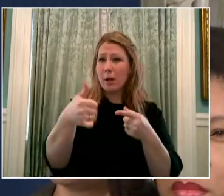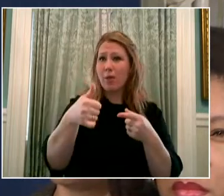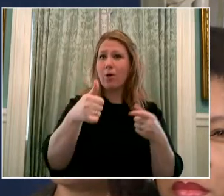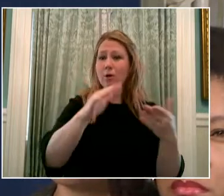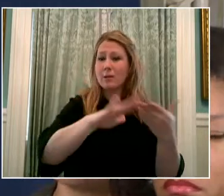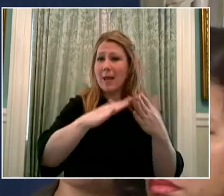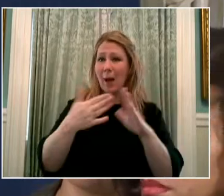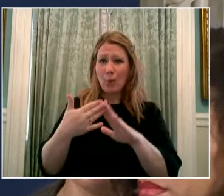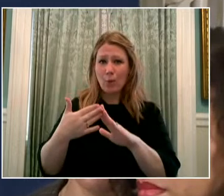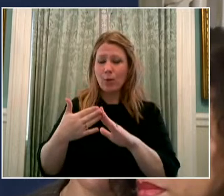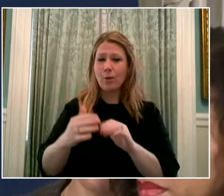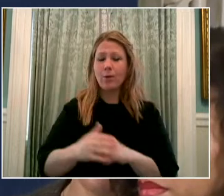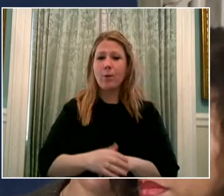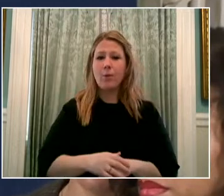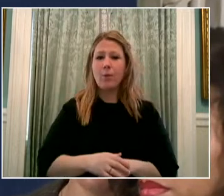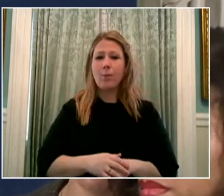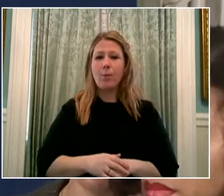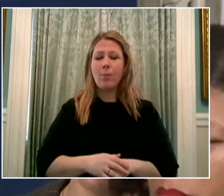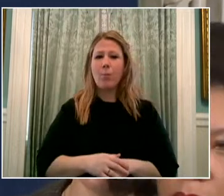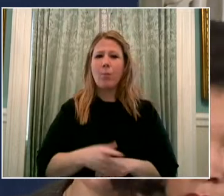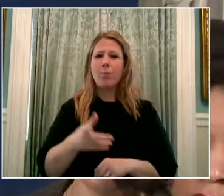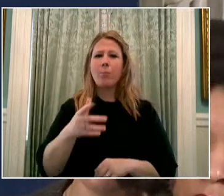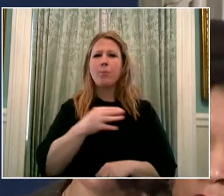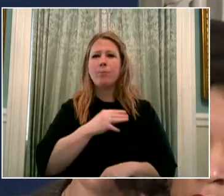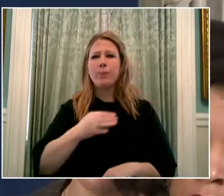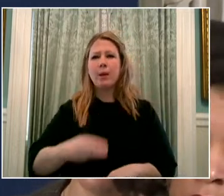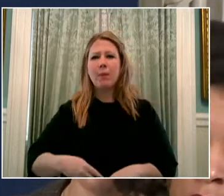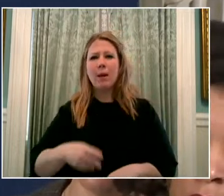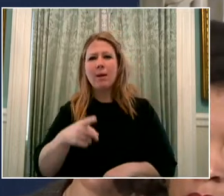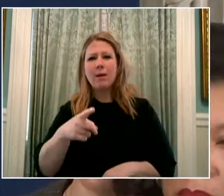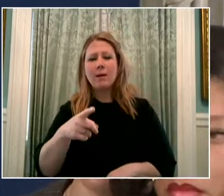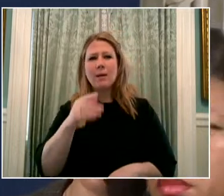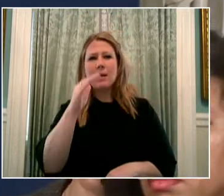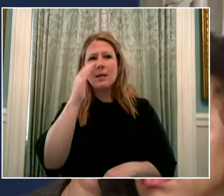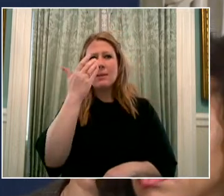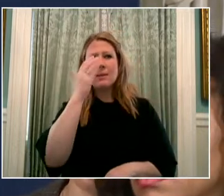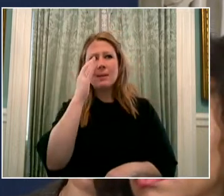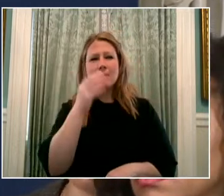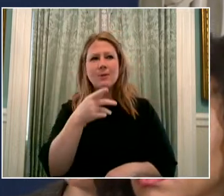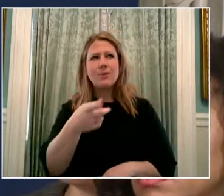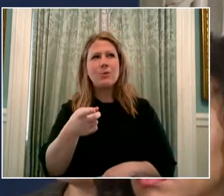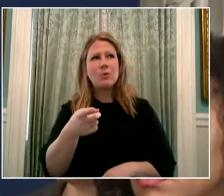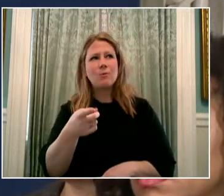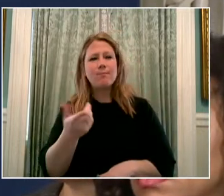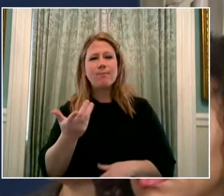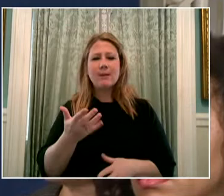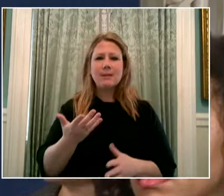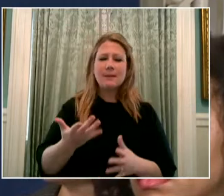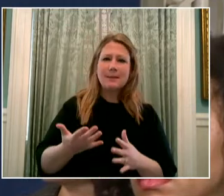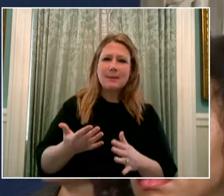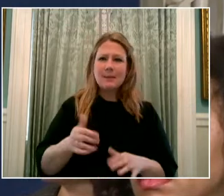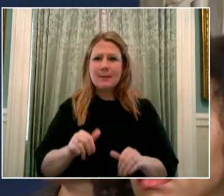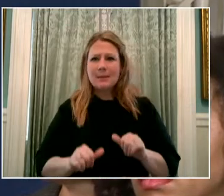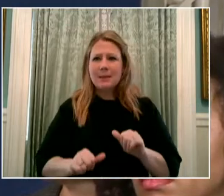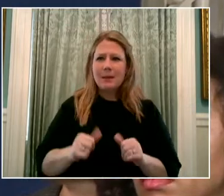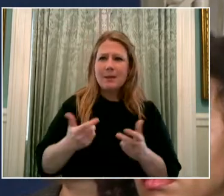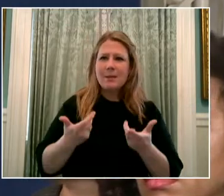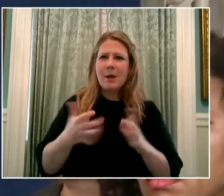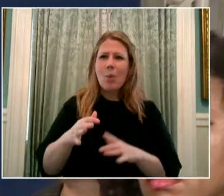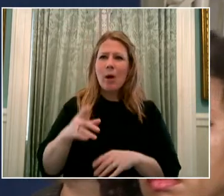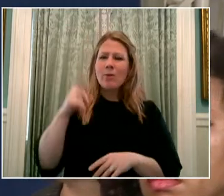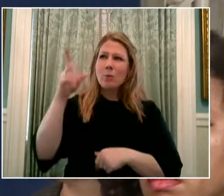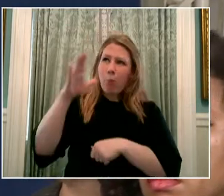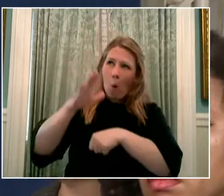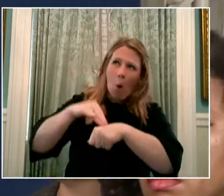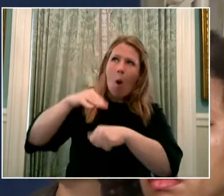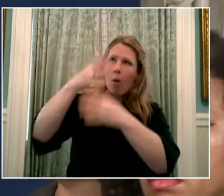it seems like you've been reluctant to call out the president directly up until now. I guess what changed? What's spurring